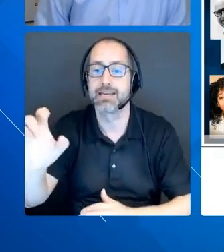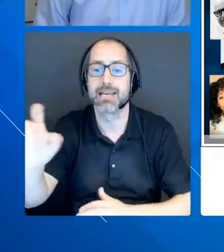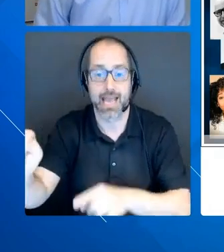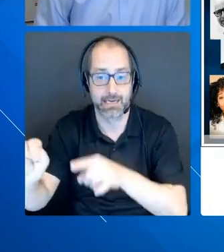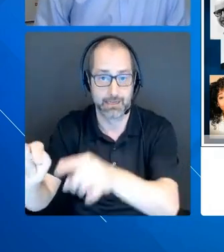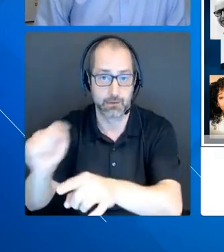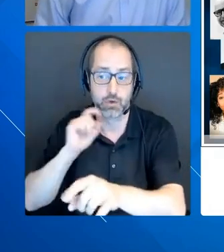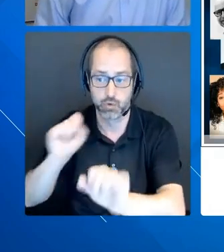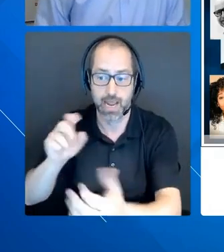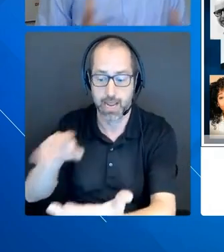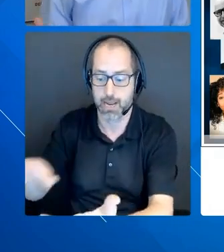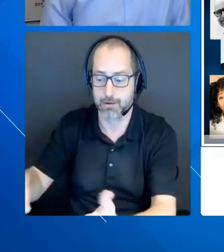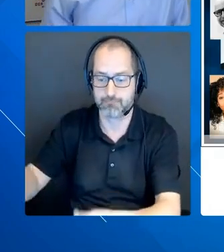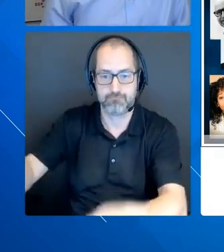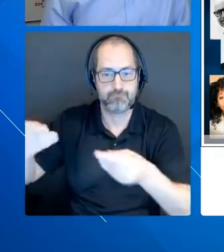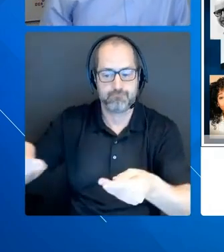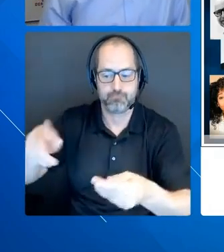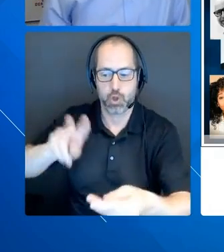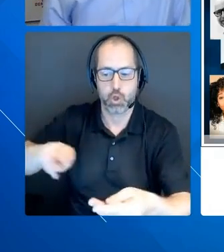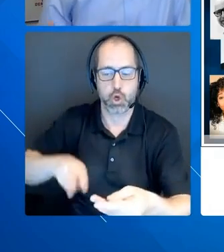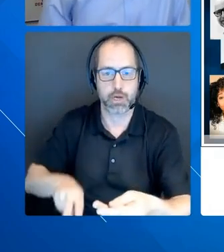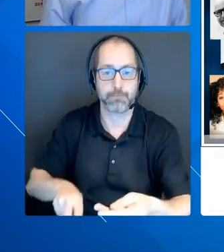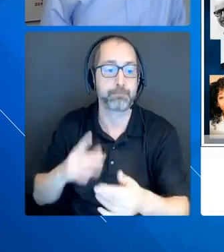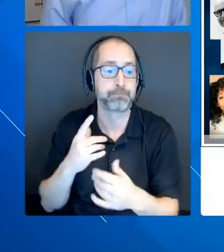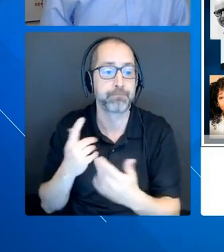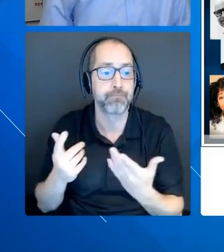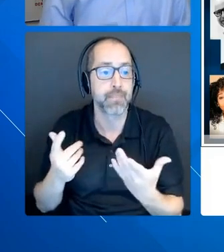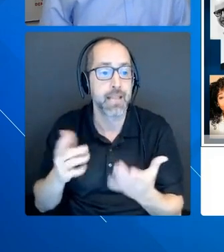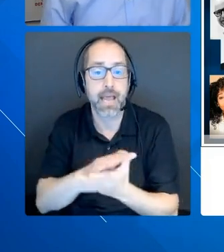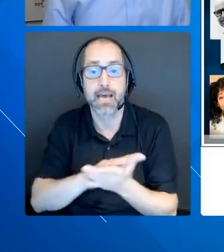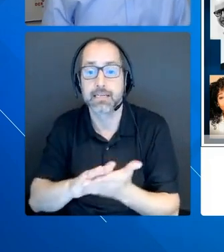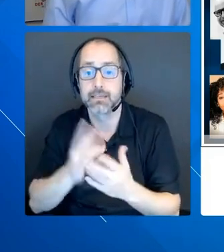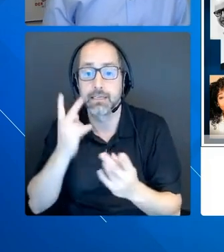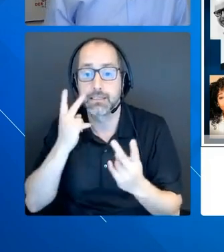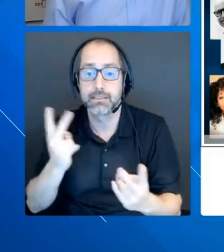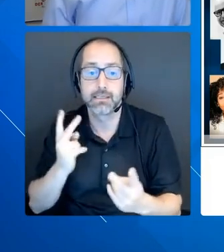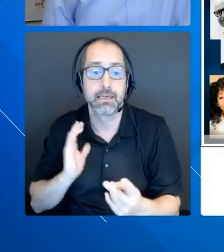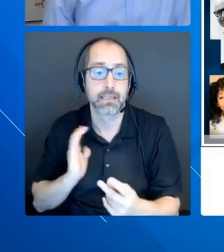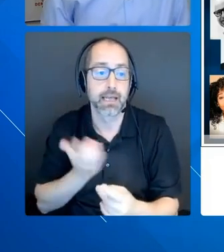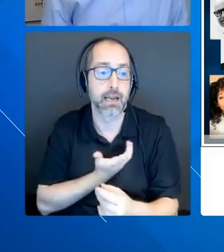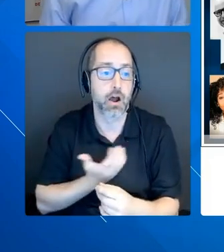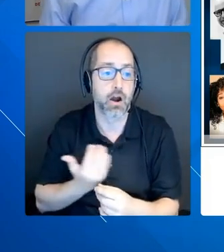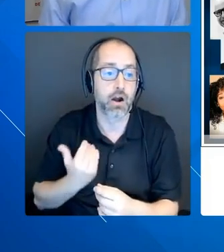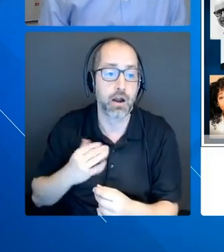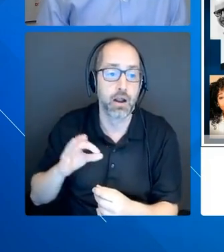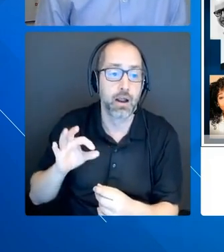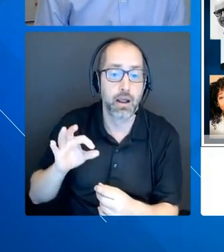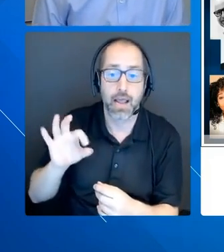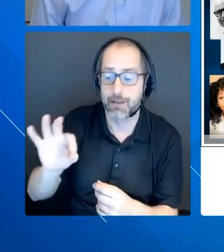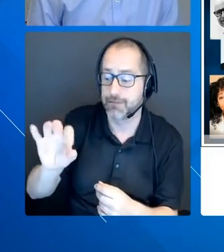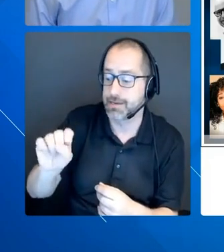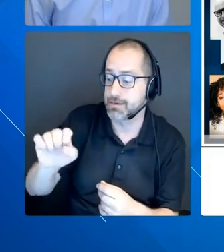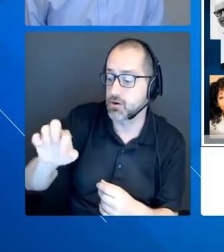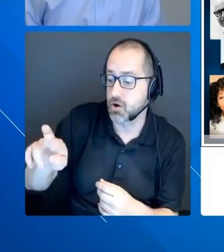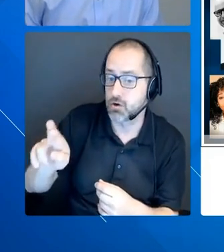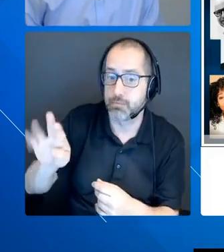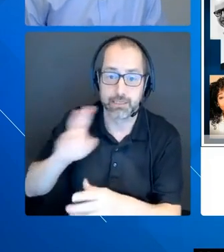look. And it's kind of nice to see that our efforts are being recognized. We're being recognized as an industry